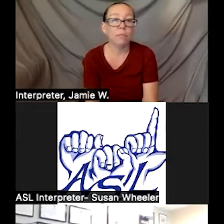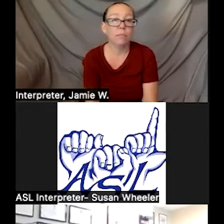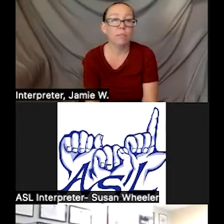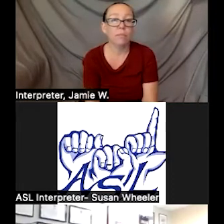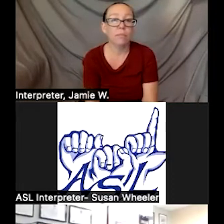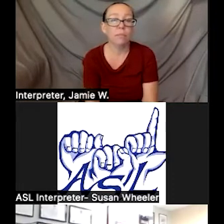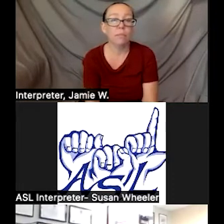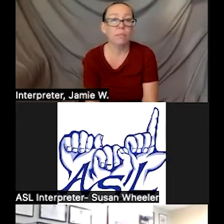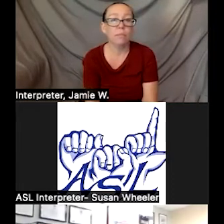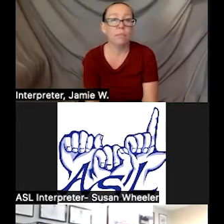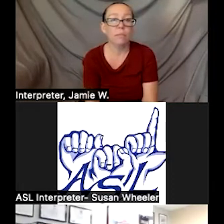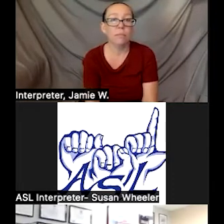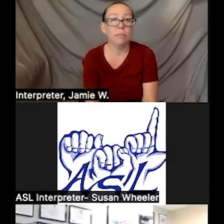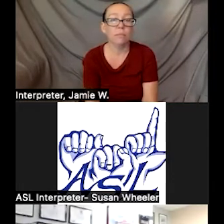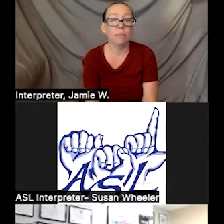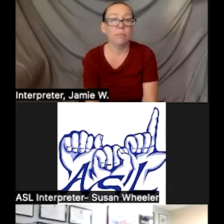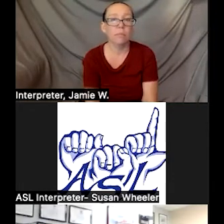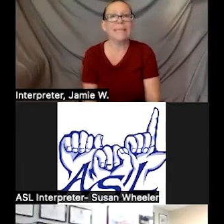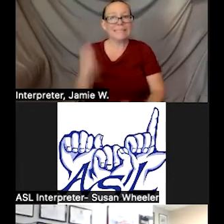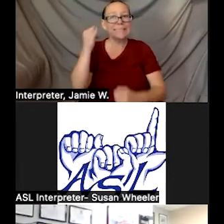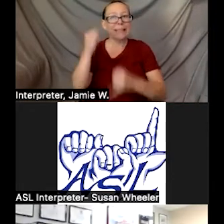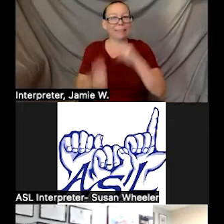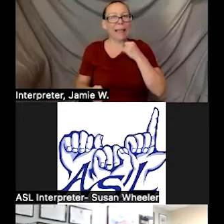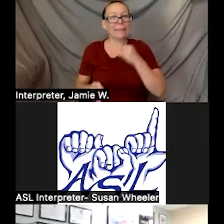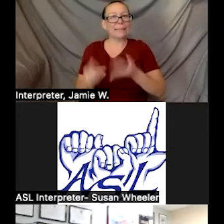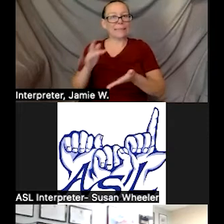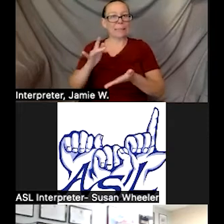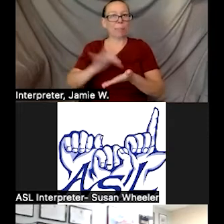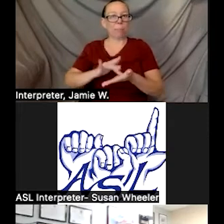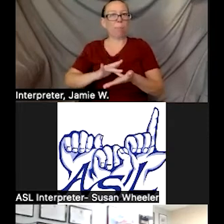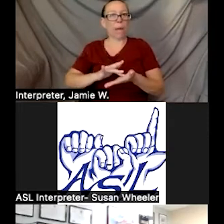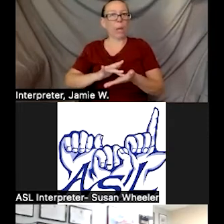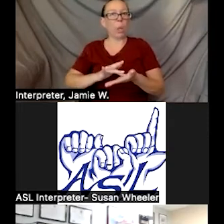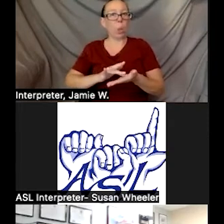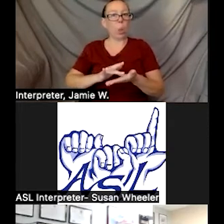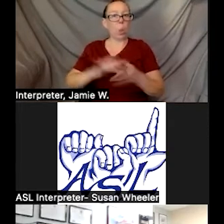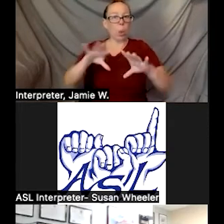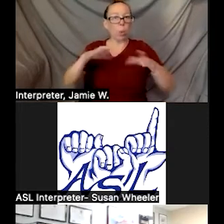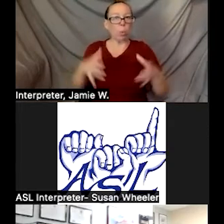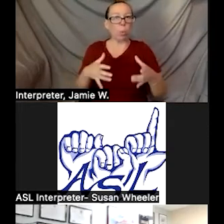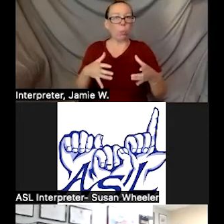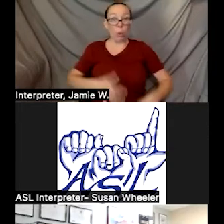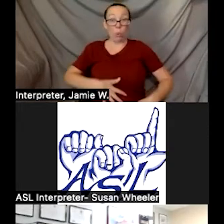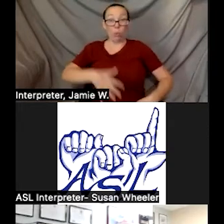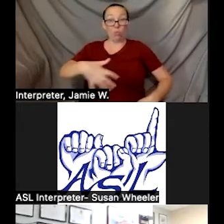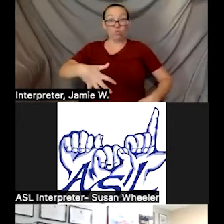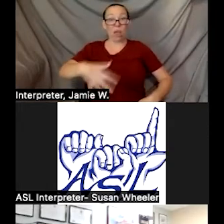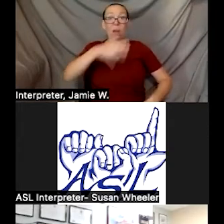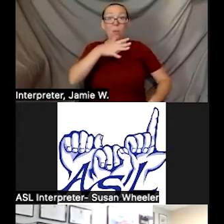Okay, and this is the last of the medical communities. Women that are pregnant, roughly 3 to 4% of the nation's women are pregnant at any given